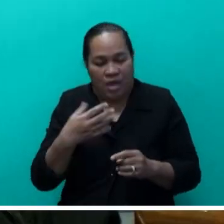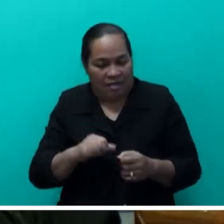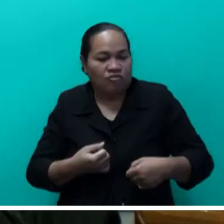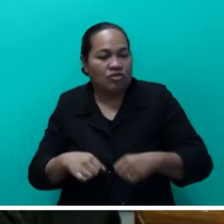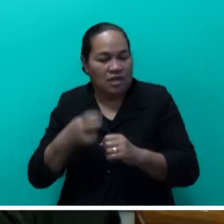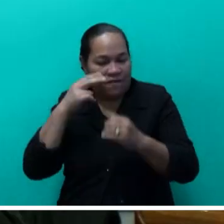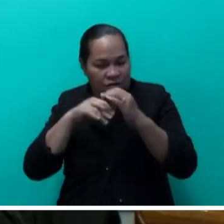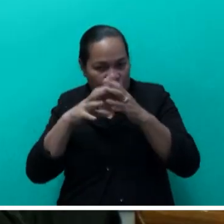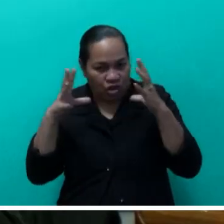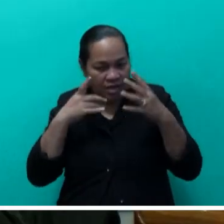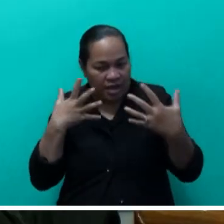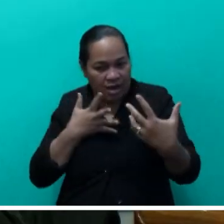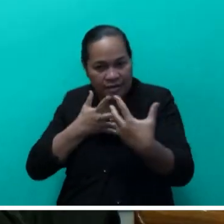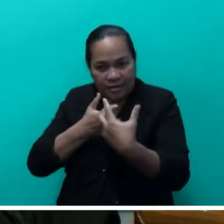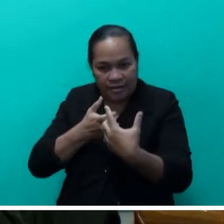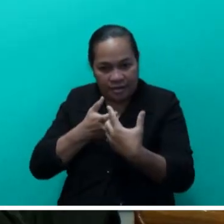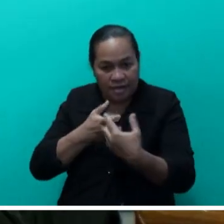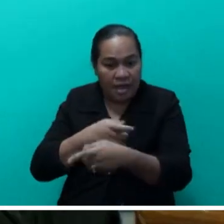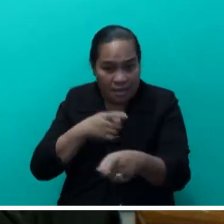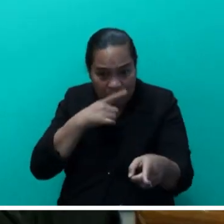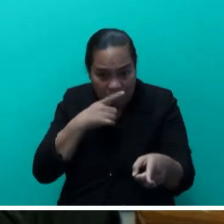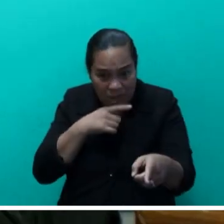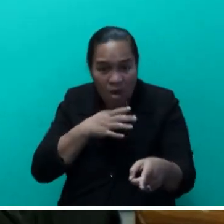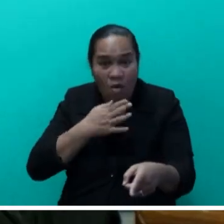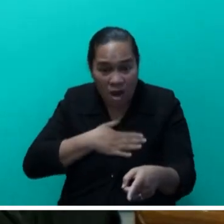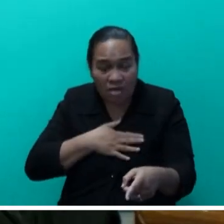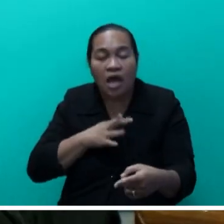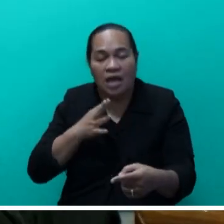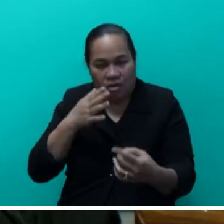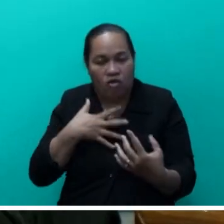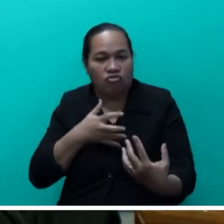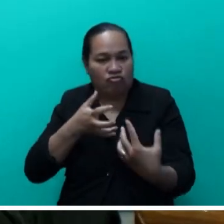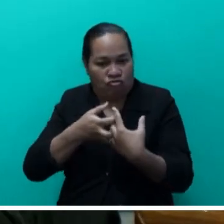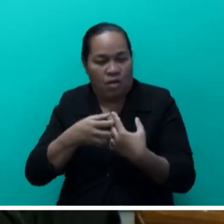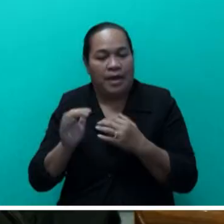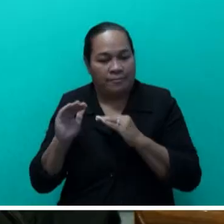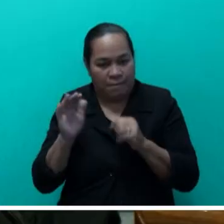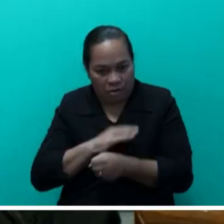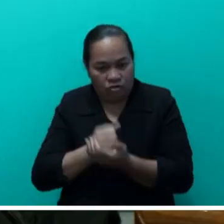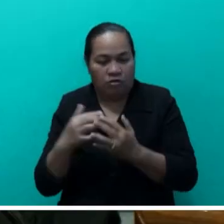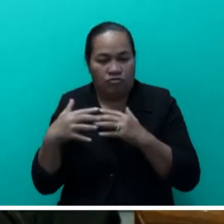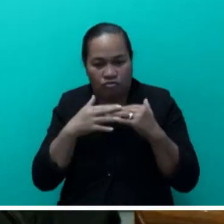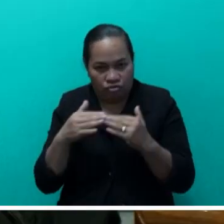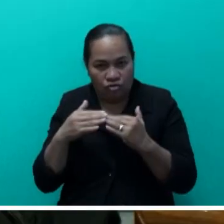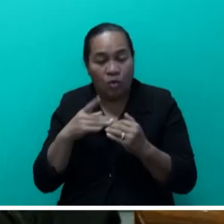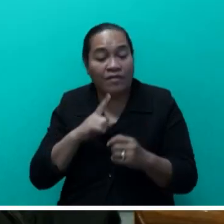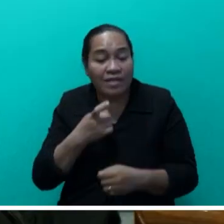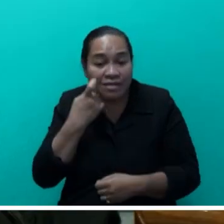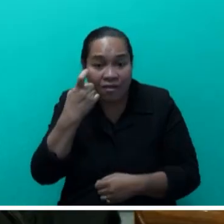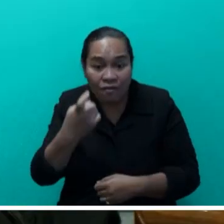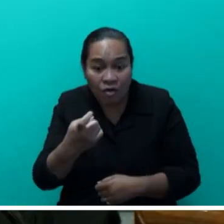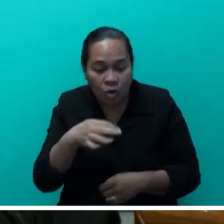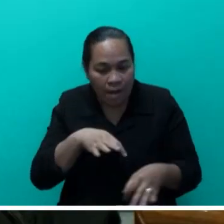that aligns the aspirations of our citizens with the imperatives of justice, we have made significant strides through carefully